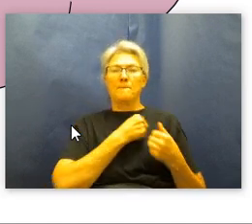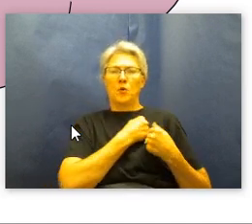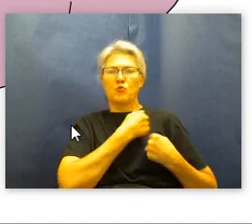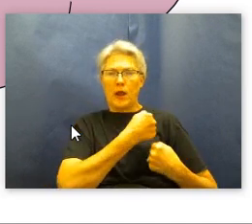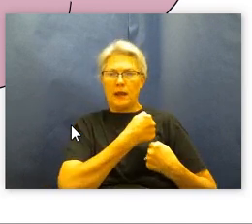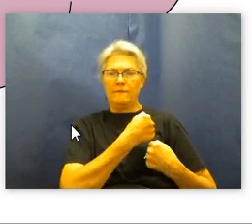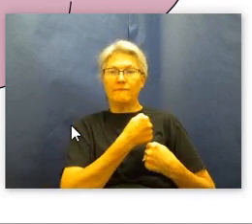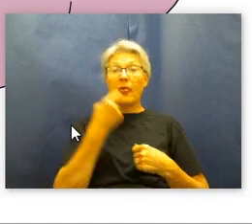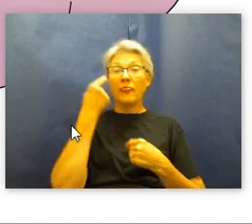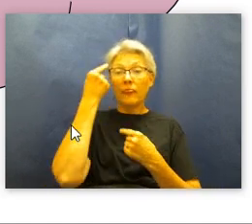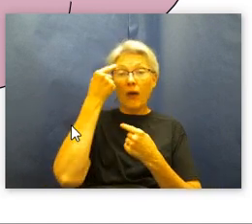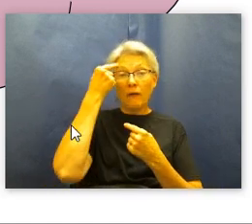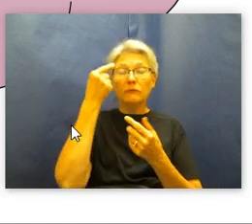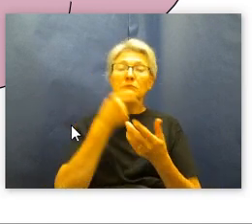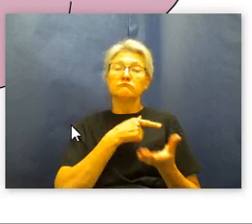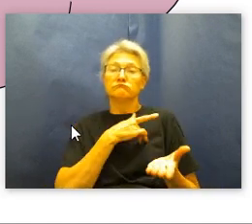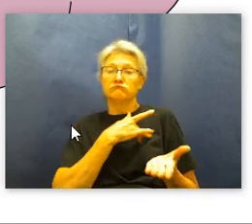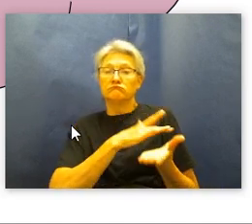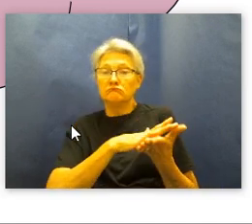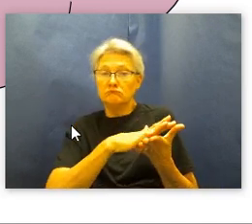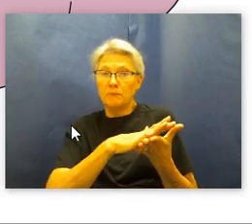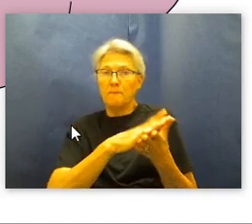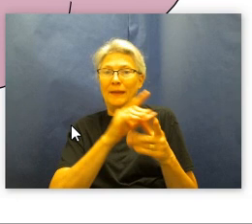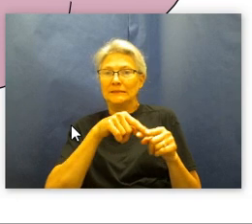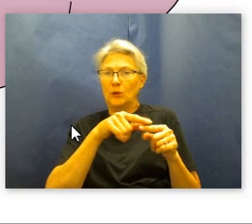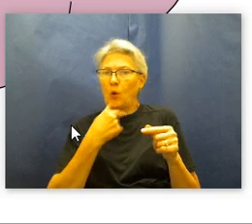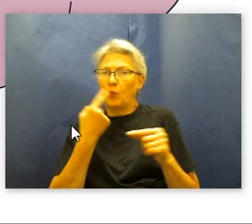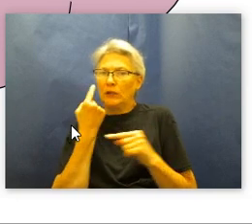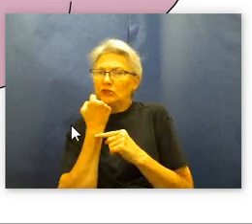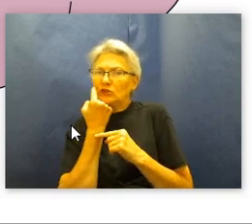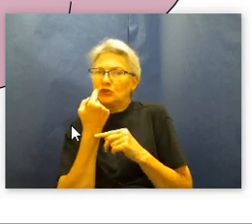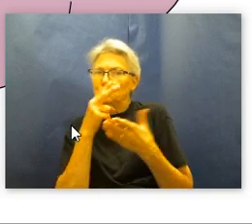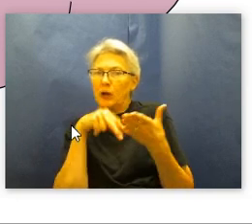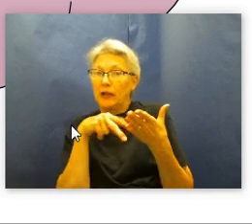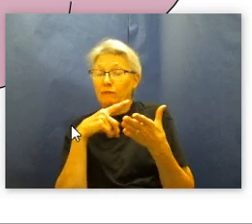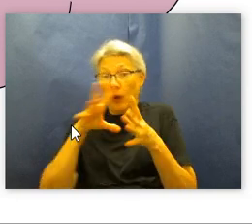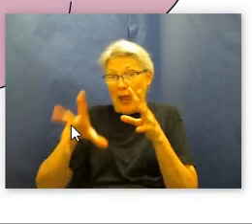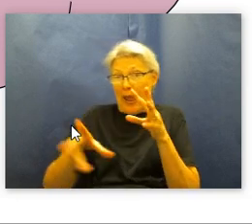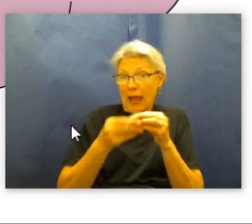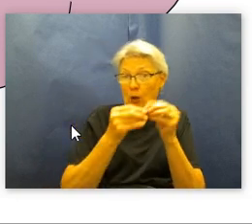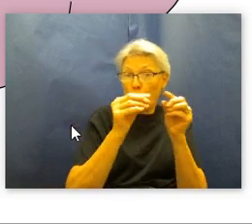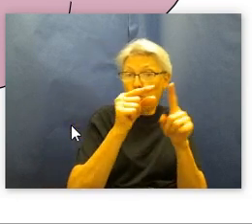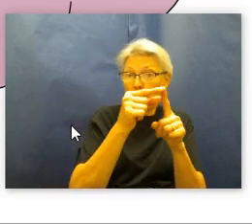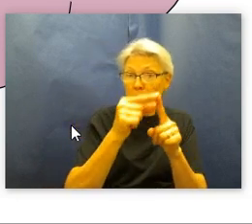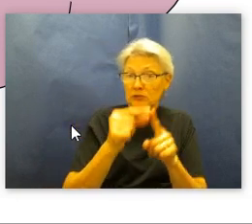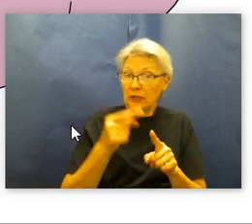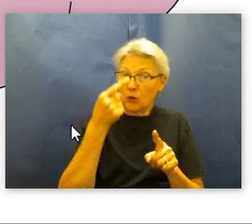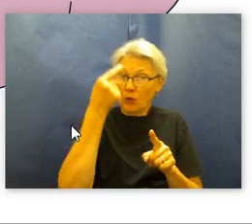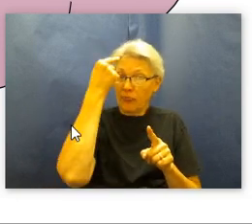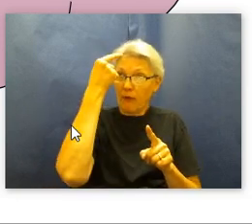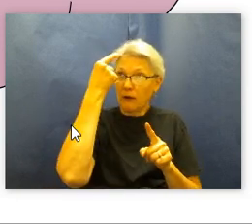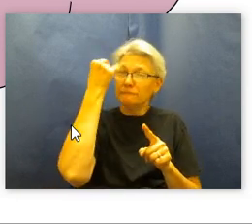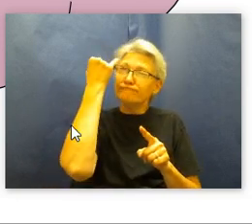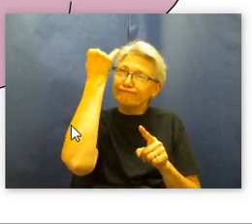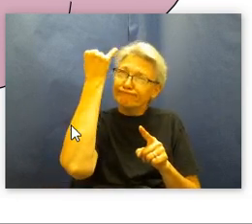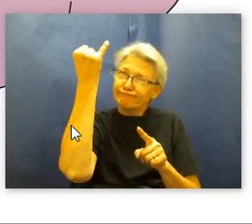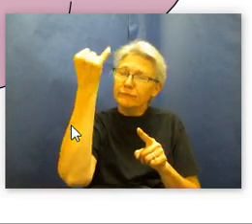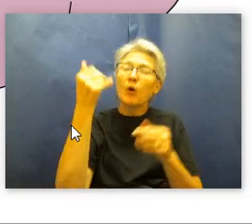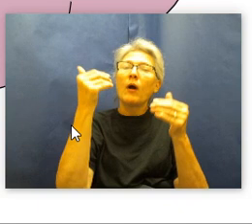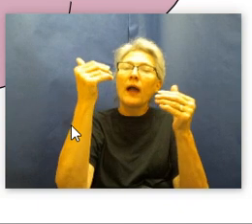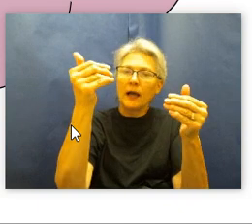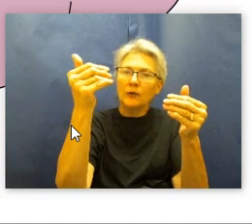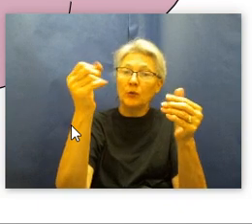and thoughtful based off what we just read. If you would like to add any words that you thought of, feel free to. We will